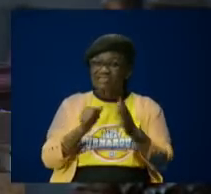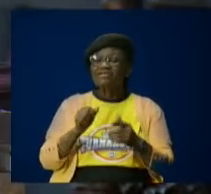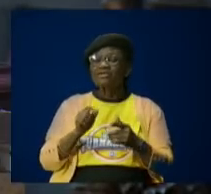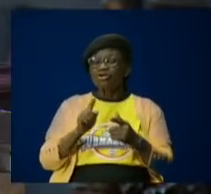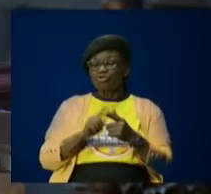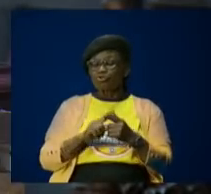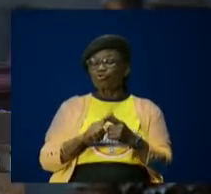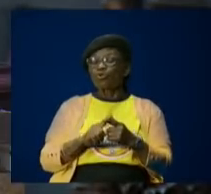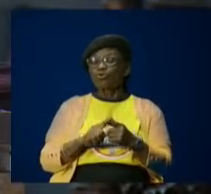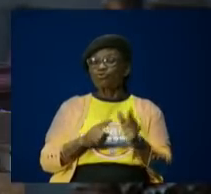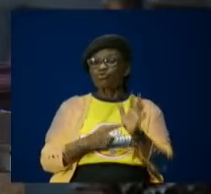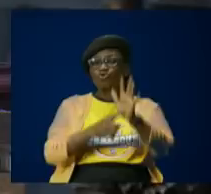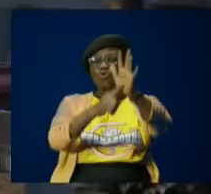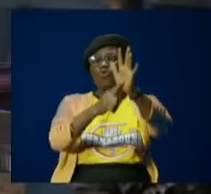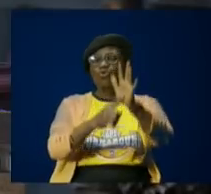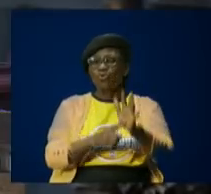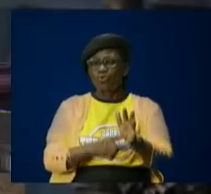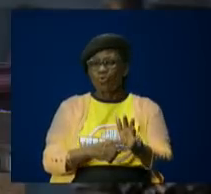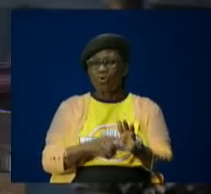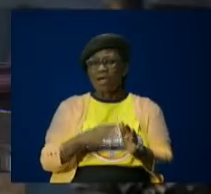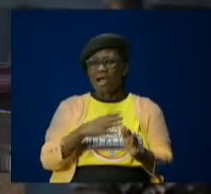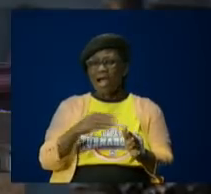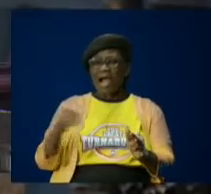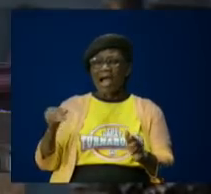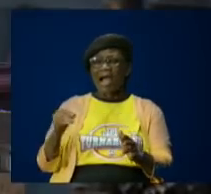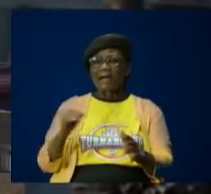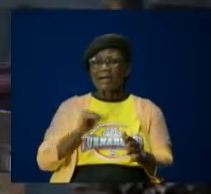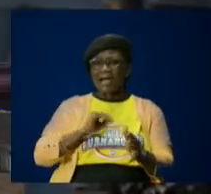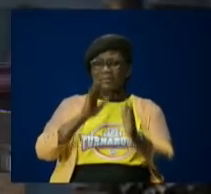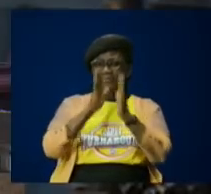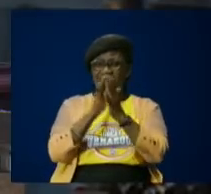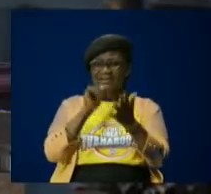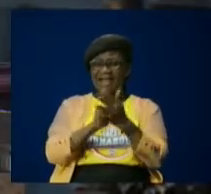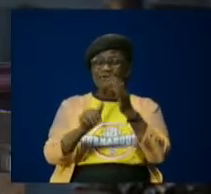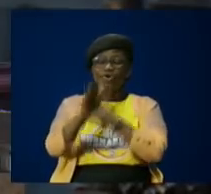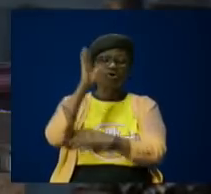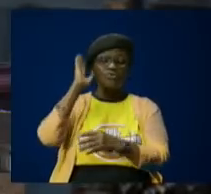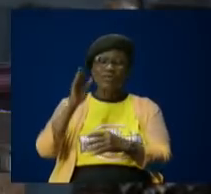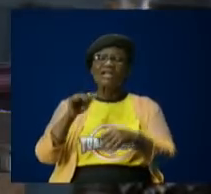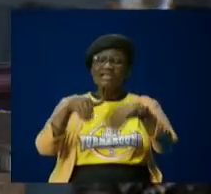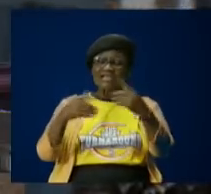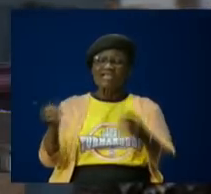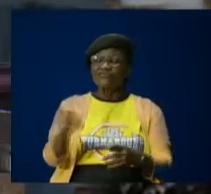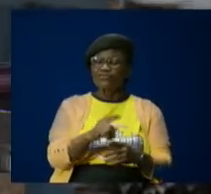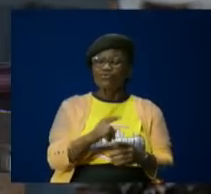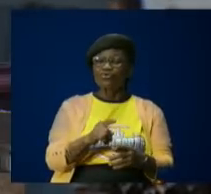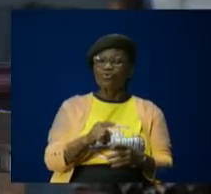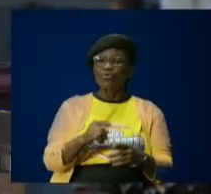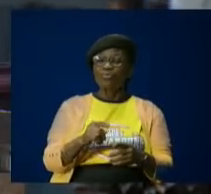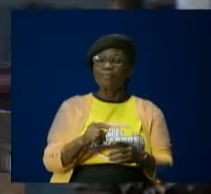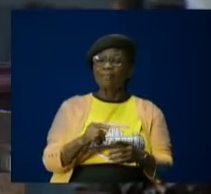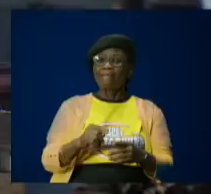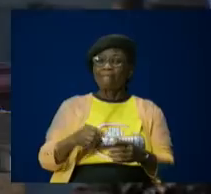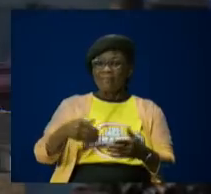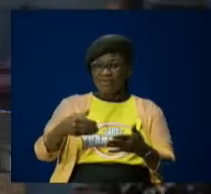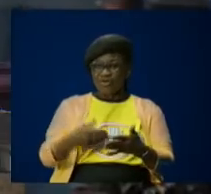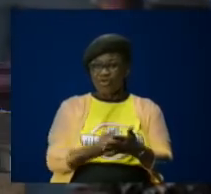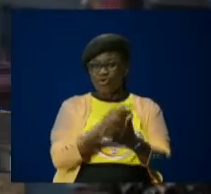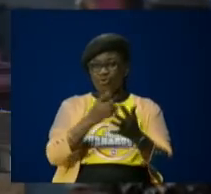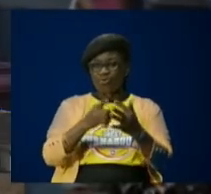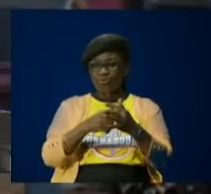I pray that God will give you a brand new beginning, brand new beginning.